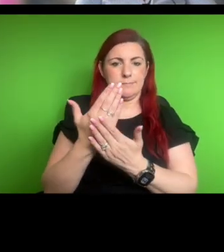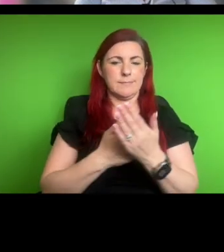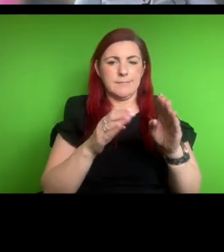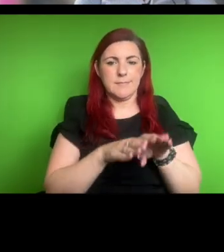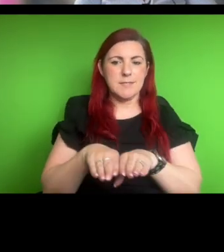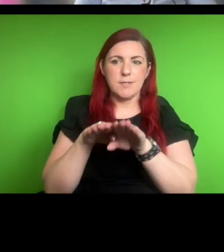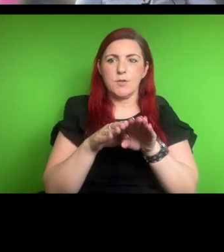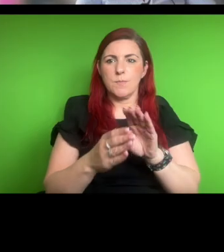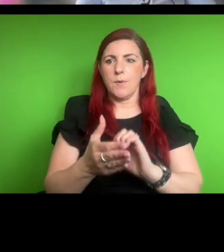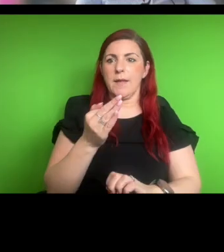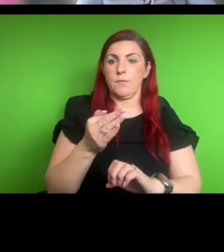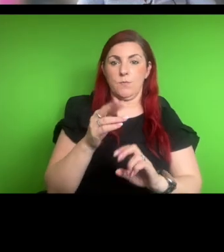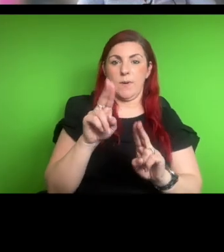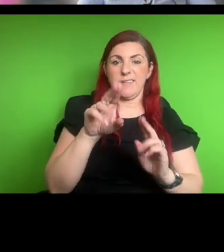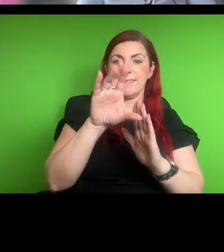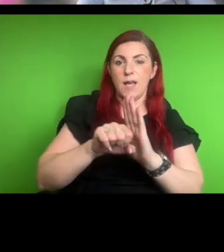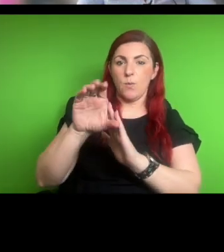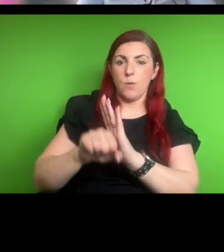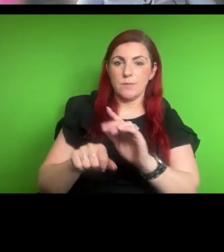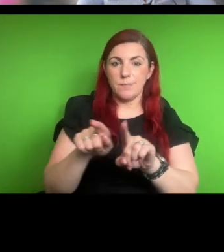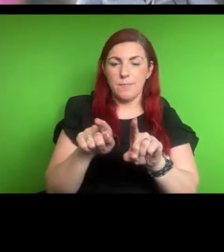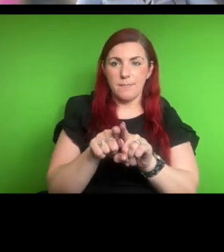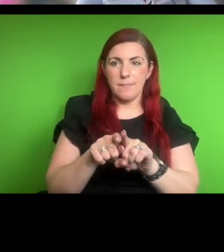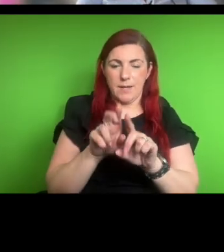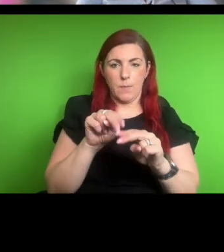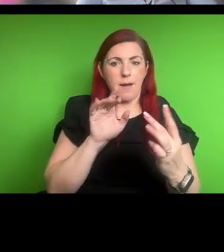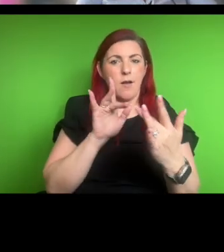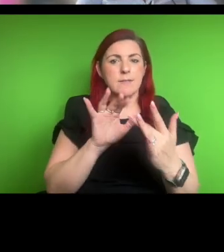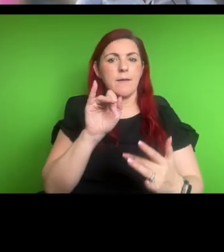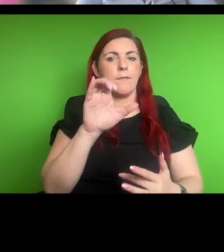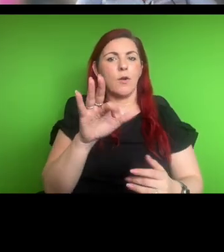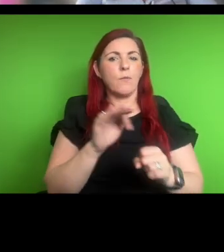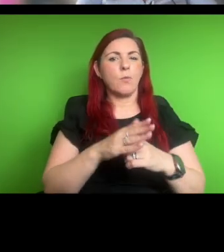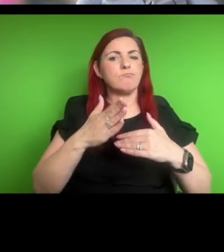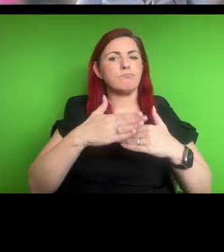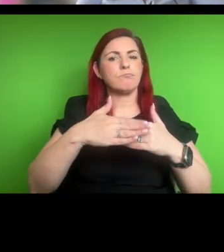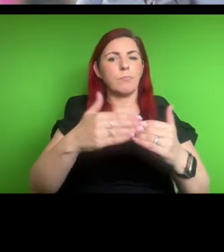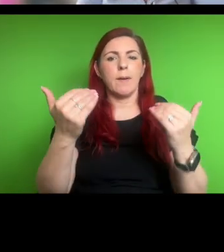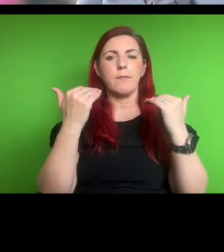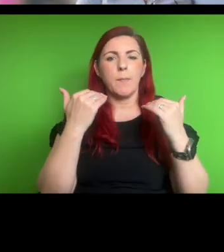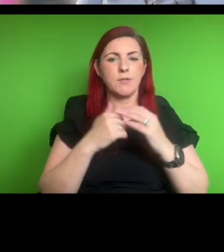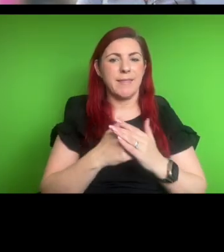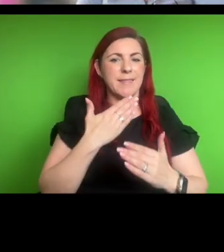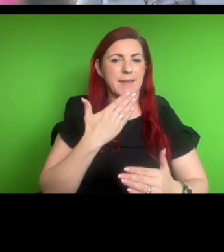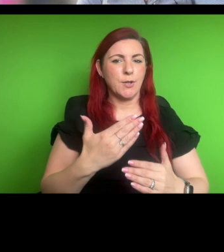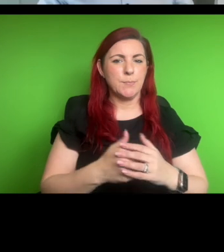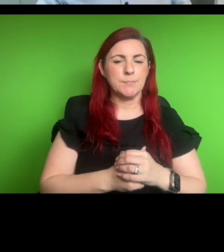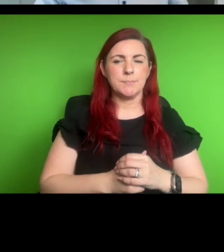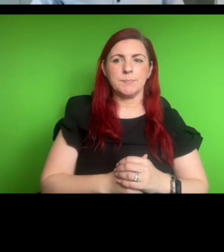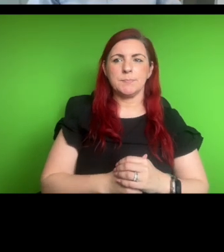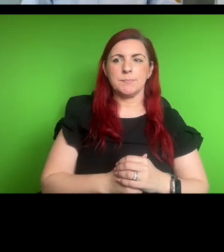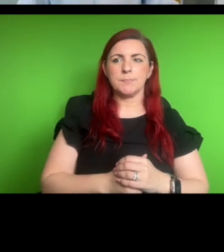and contact Fergal for further information, thank you. Elizabeth, thank you very